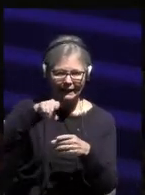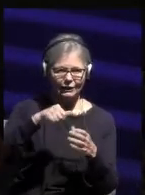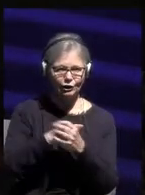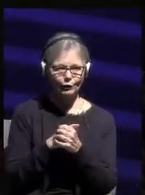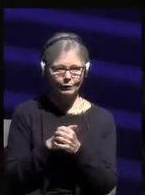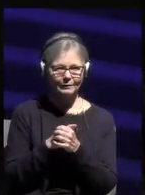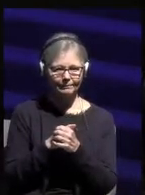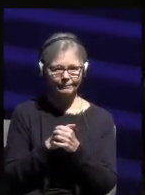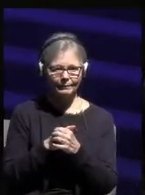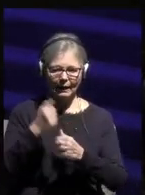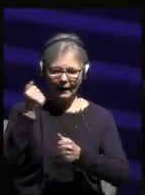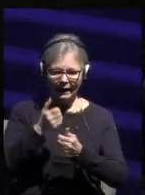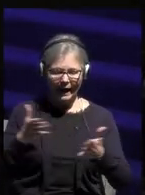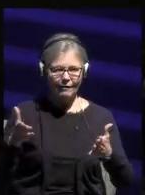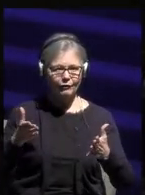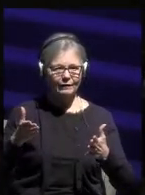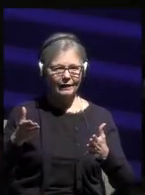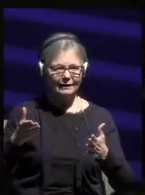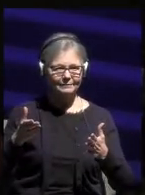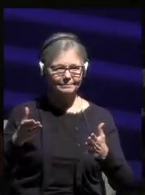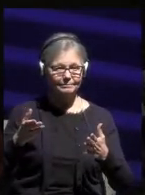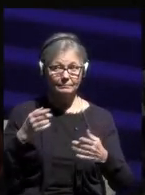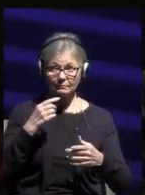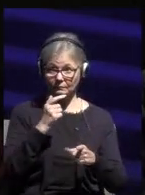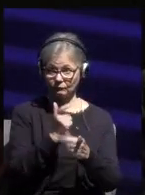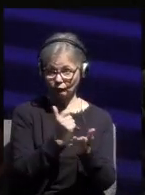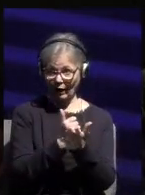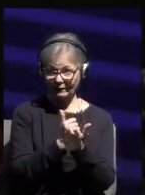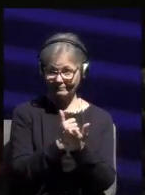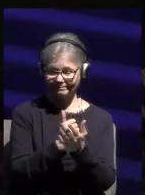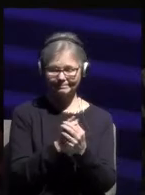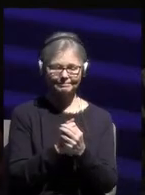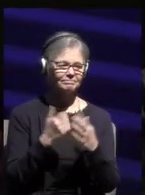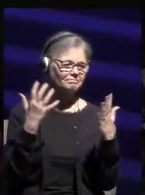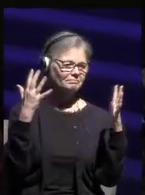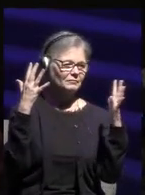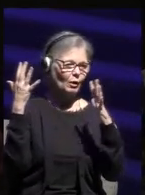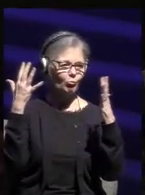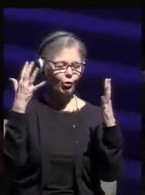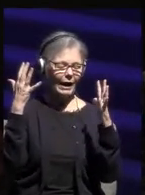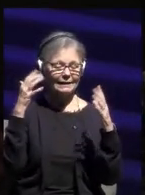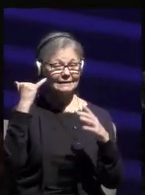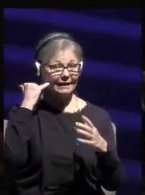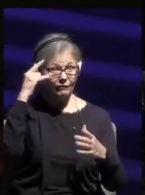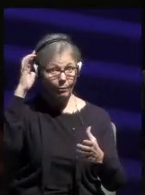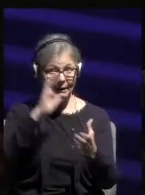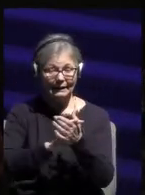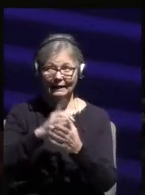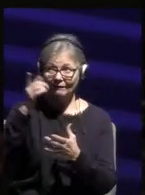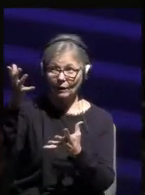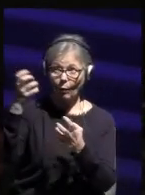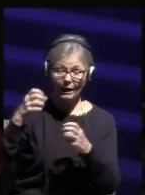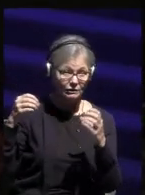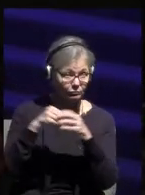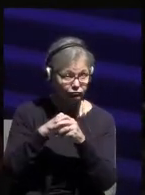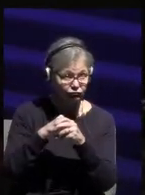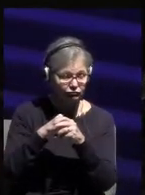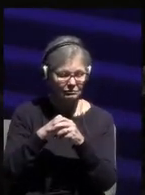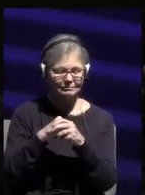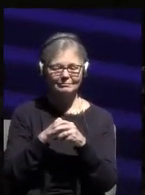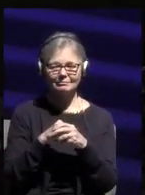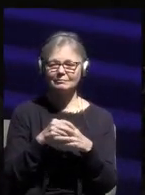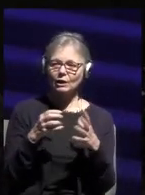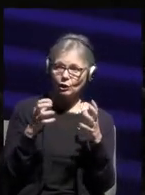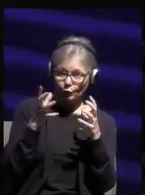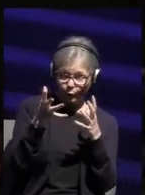to be everything to you. Can somebody say amen? Give the Lord a hand praise if you believe that he wants that. And if you want it,